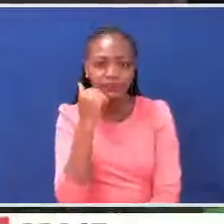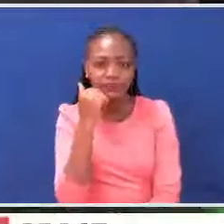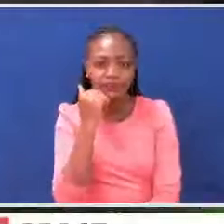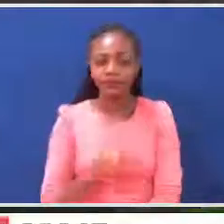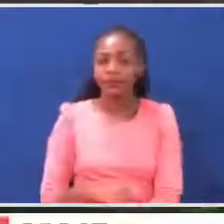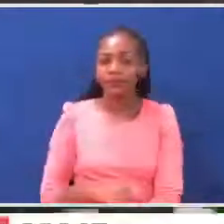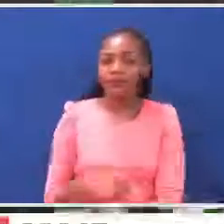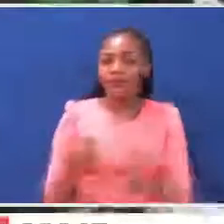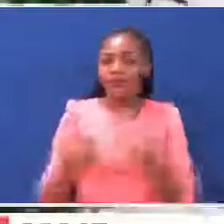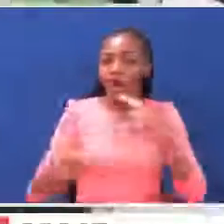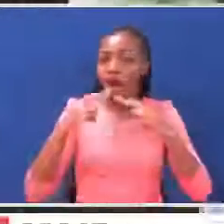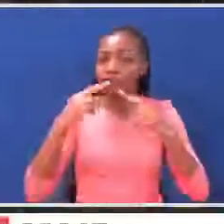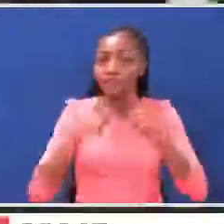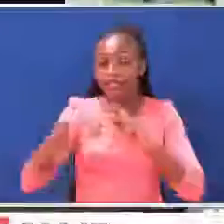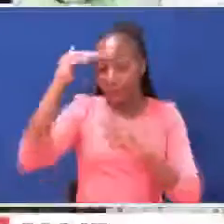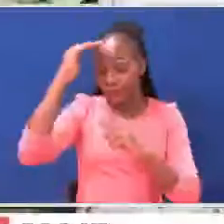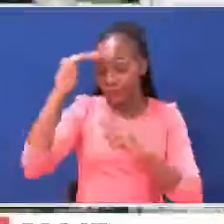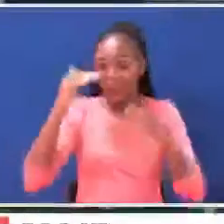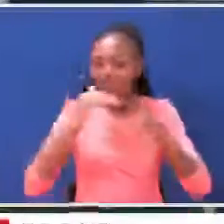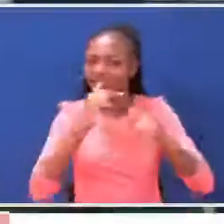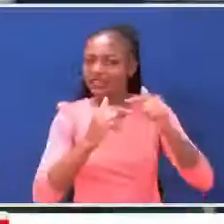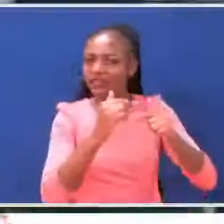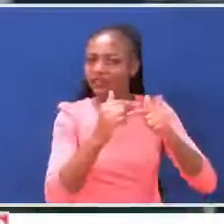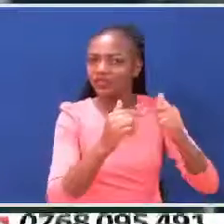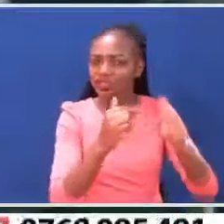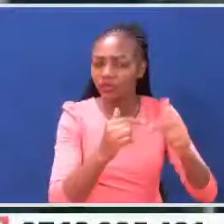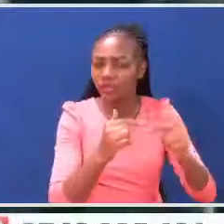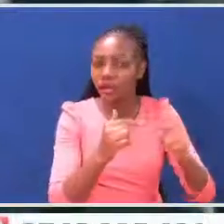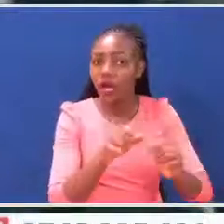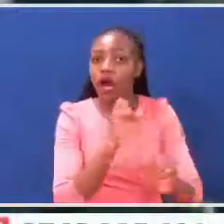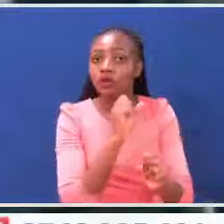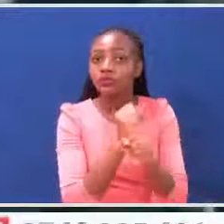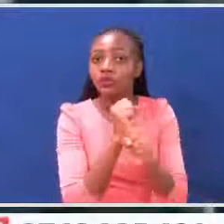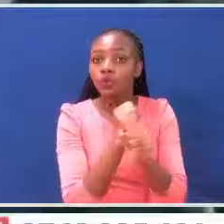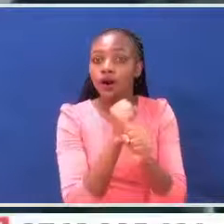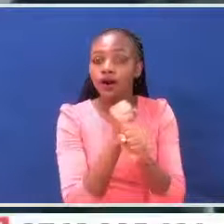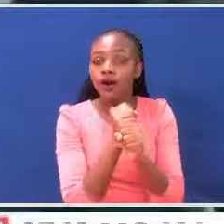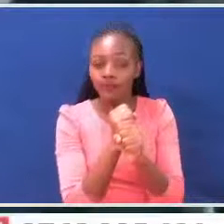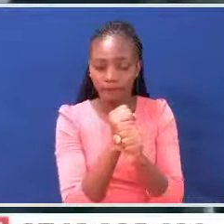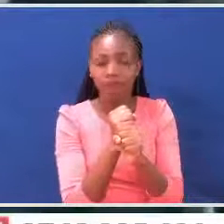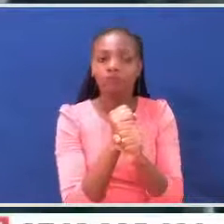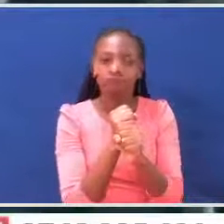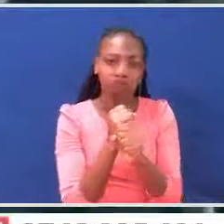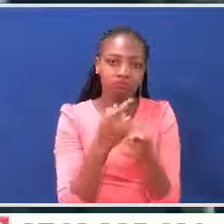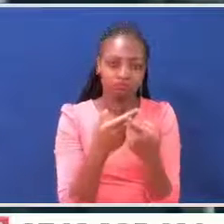hotels and more so bars that have continued to work in total disregard